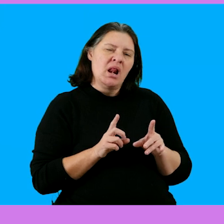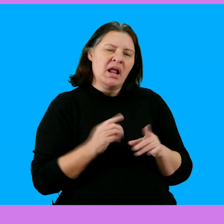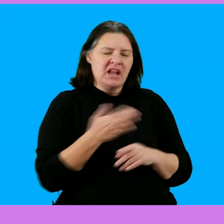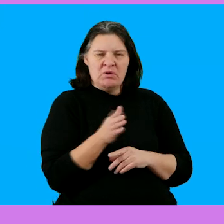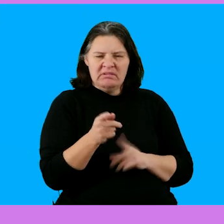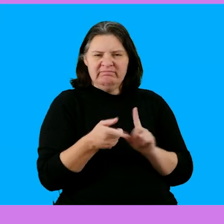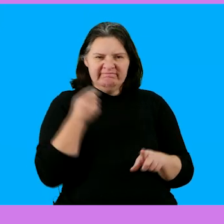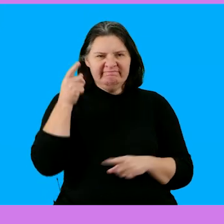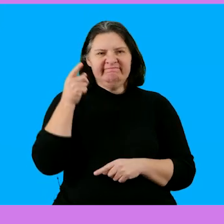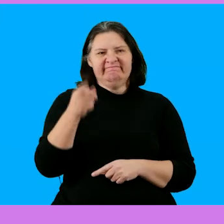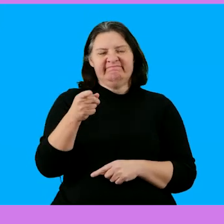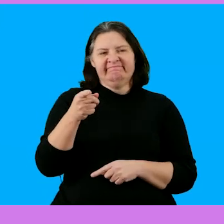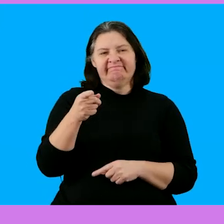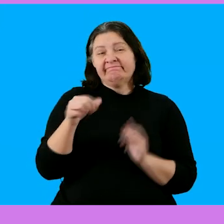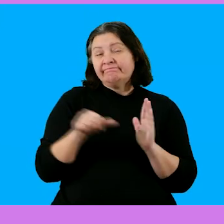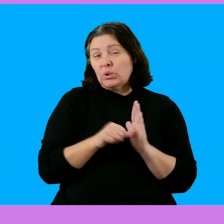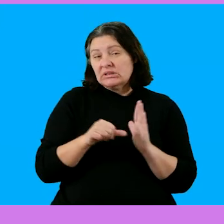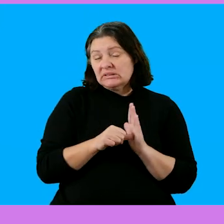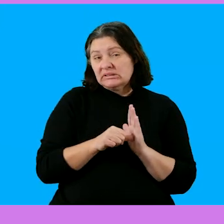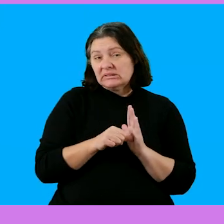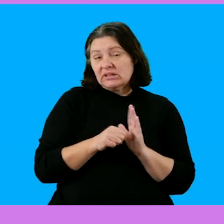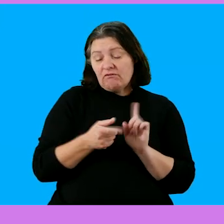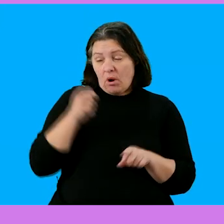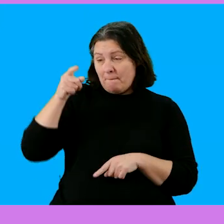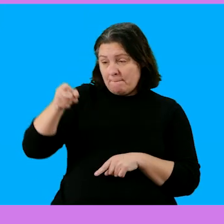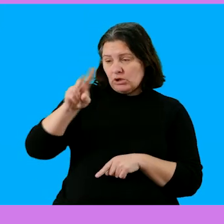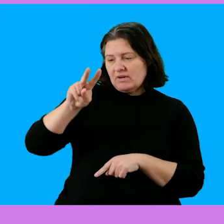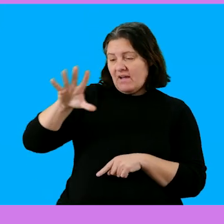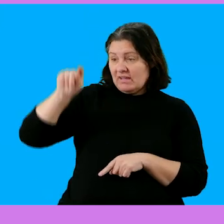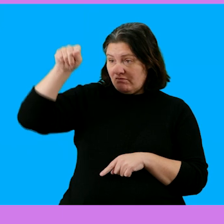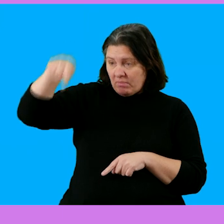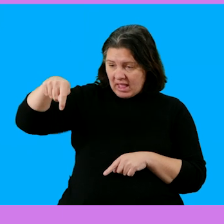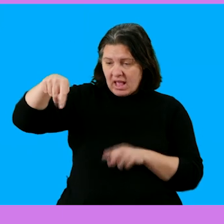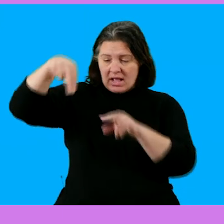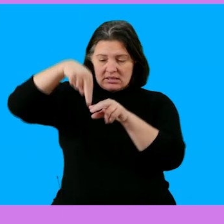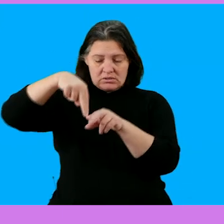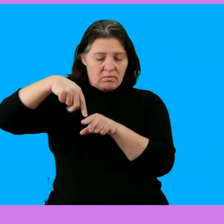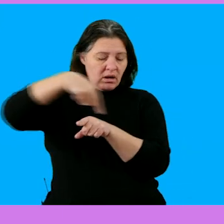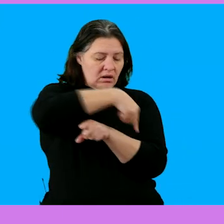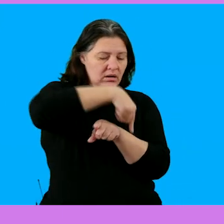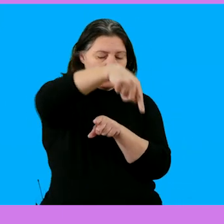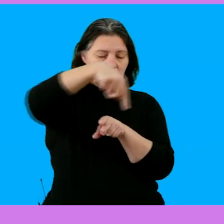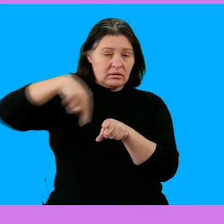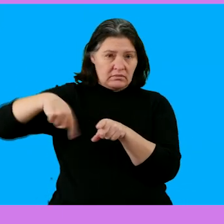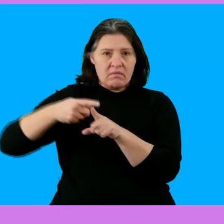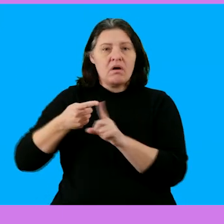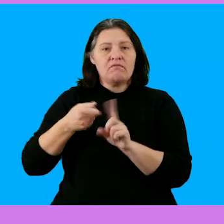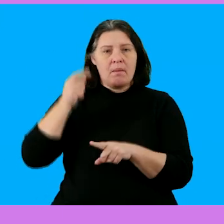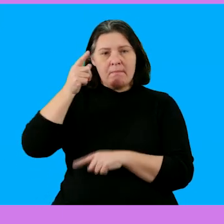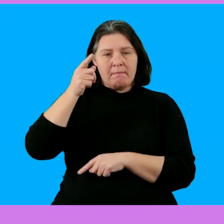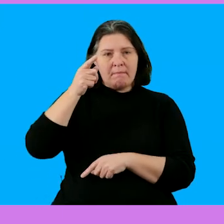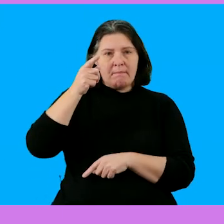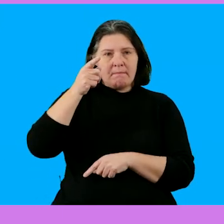direction of the store from, very important to note, it's from cottage 25. So if you look at this,